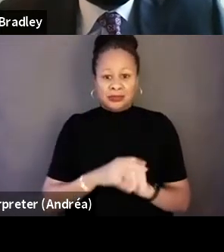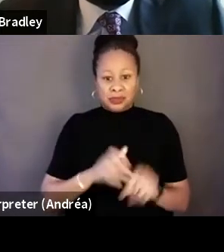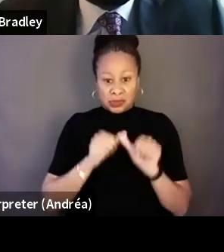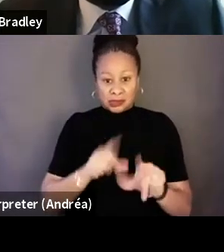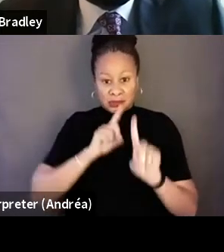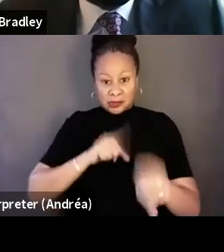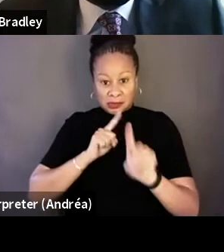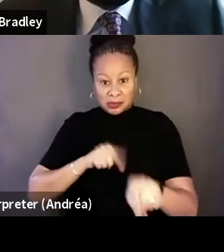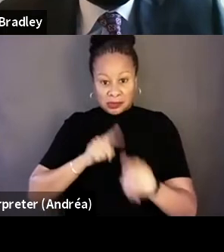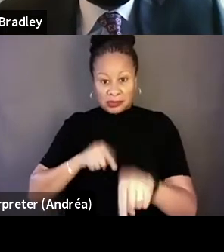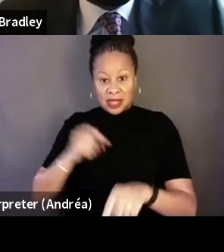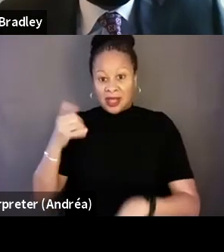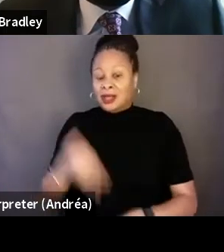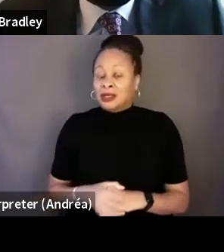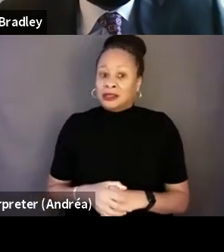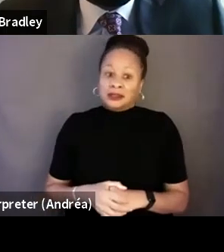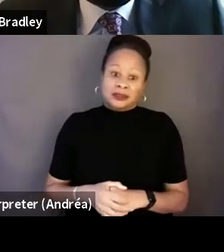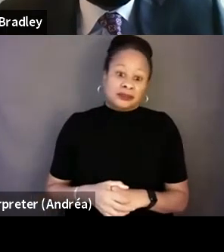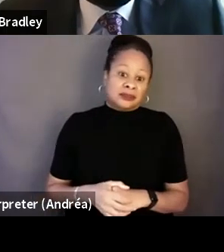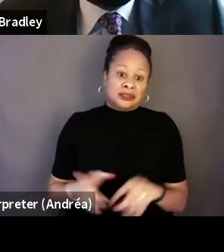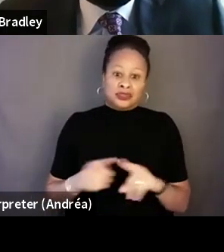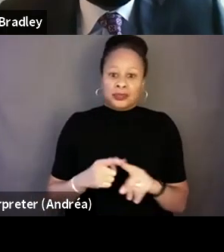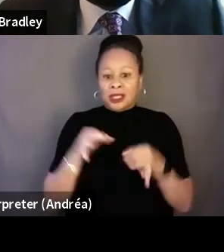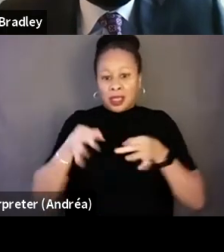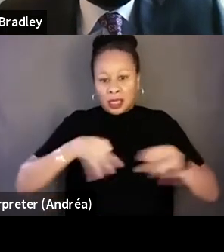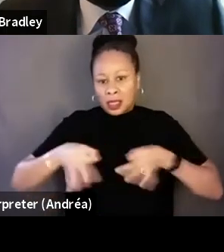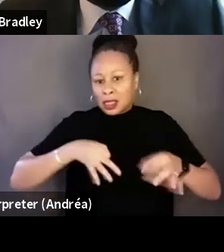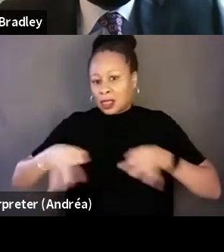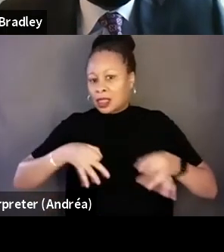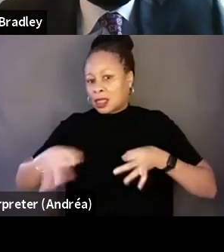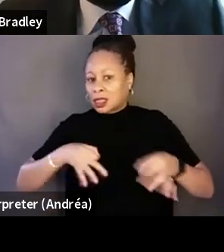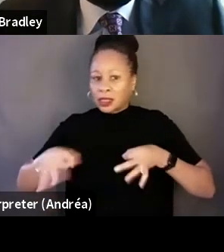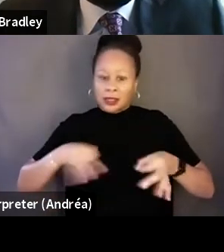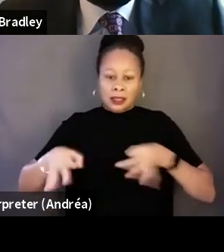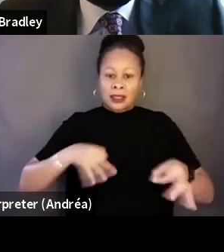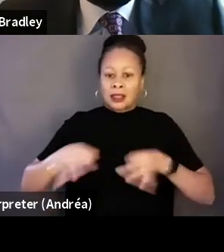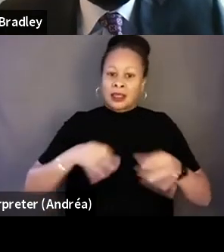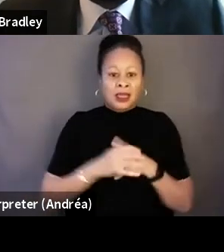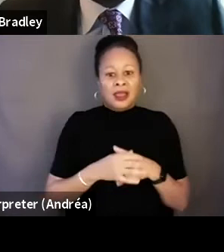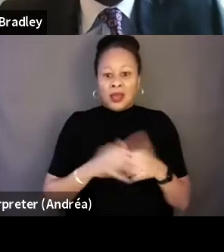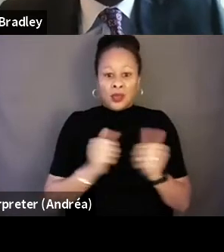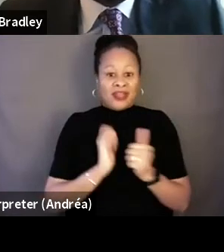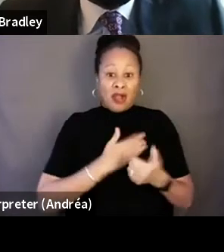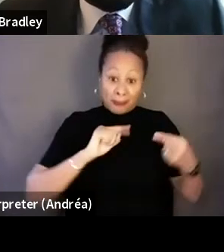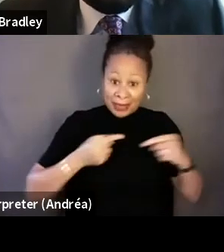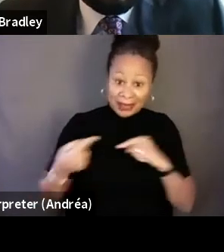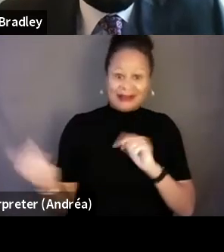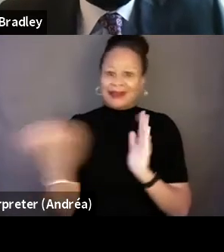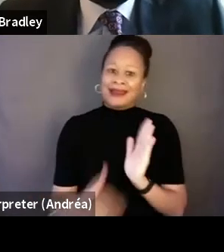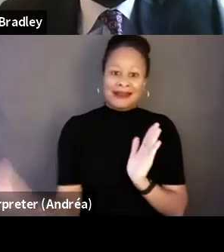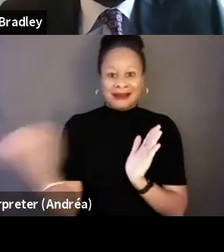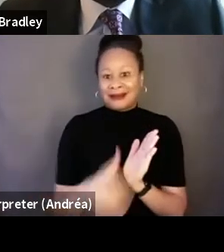and yellow people to be explaining, having to deal with our pain and repeating that over and